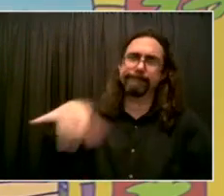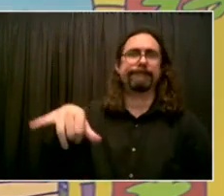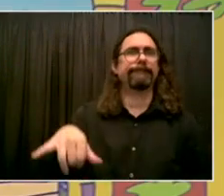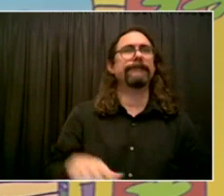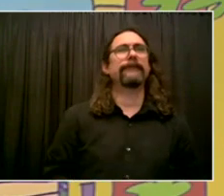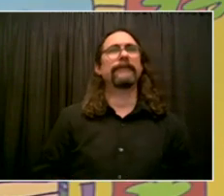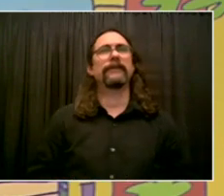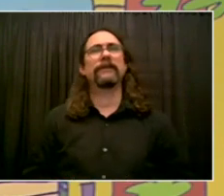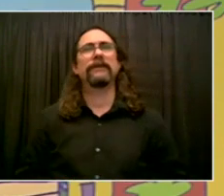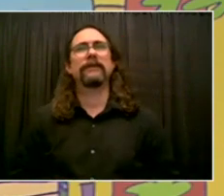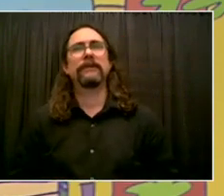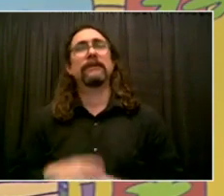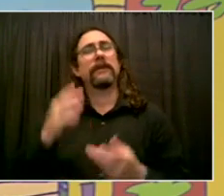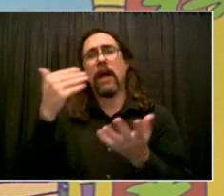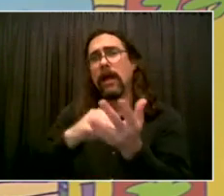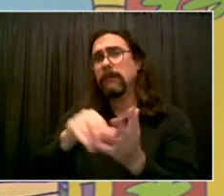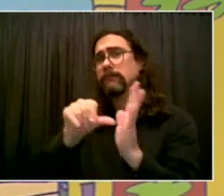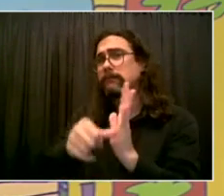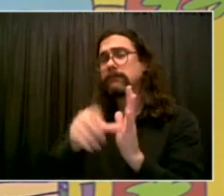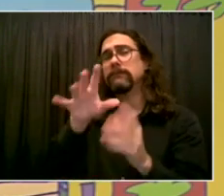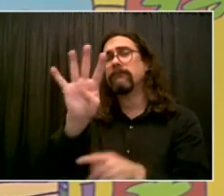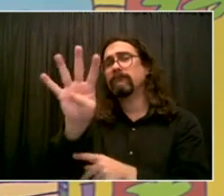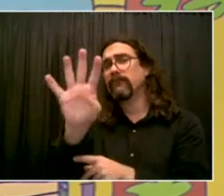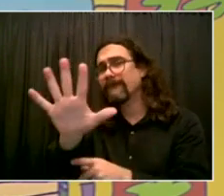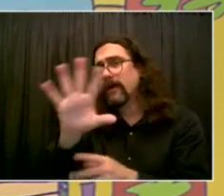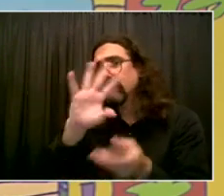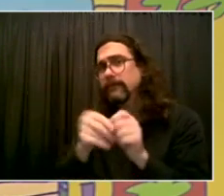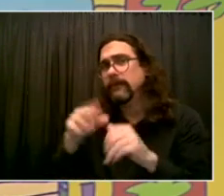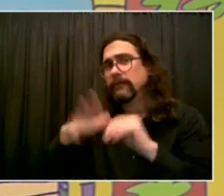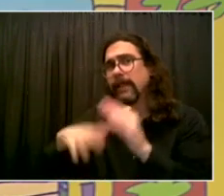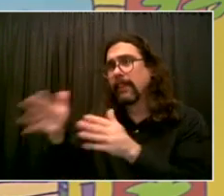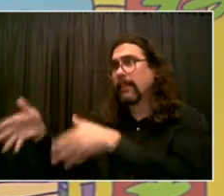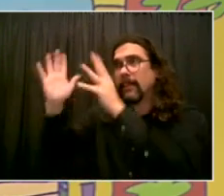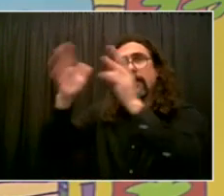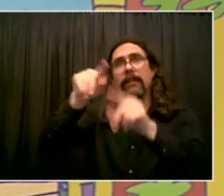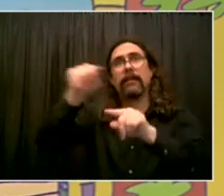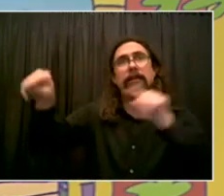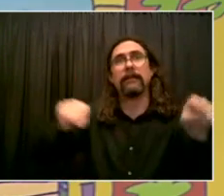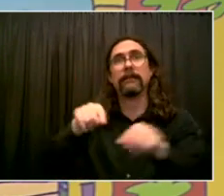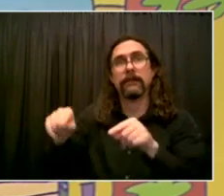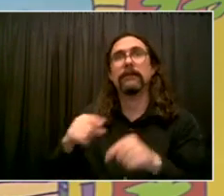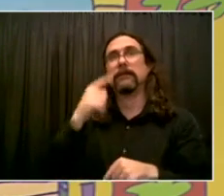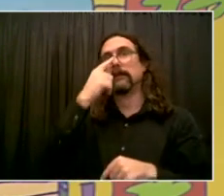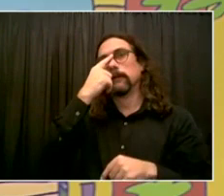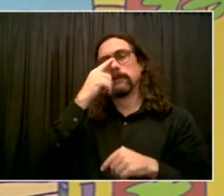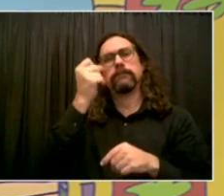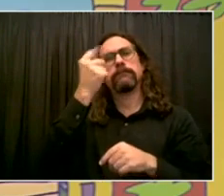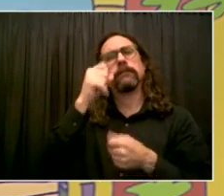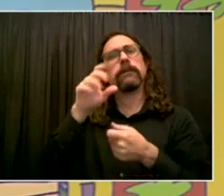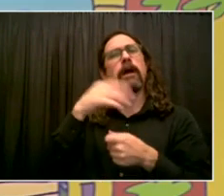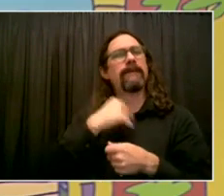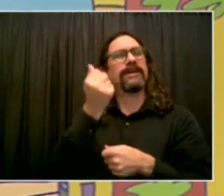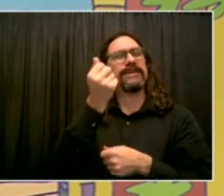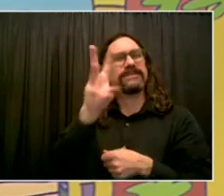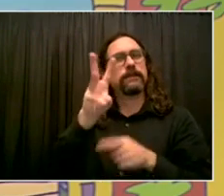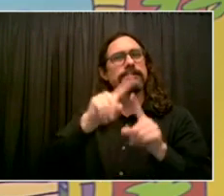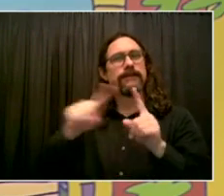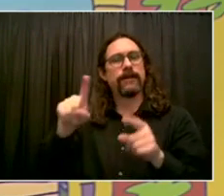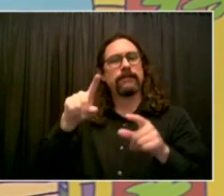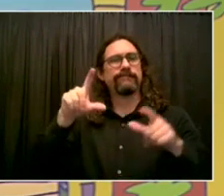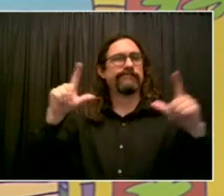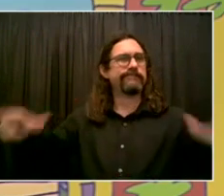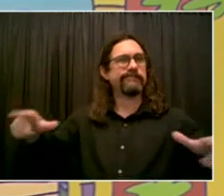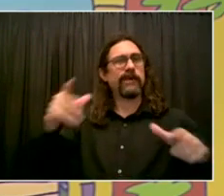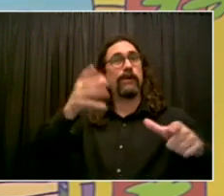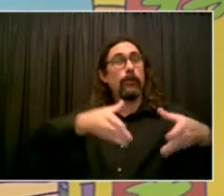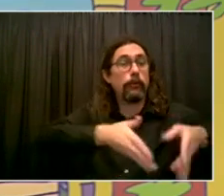our $111 million, will be going to Manhattan, specifically to Meltzer Tower in Lower East Side, Dyckman Houses in Inwood,